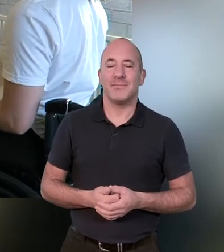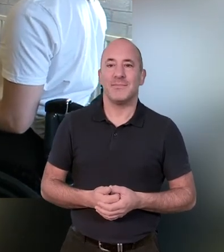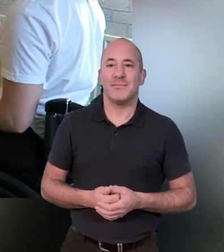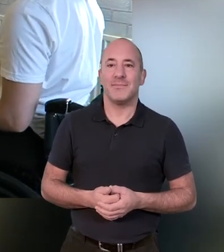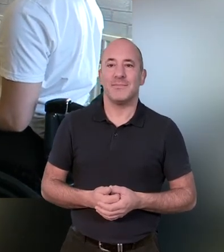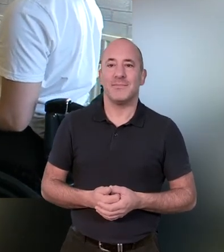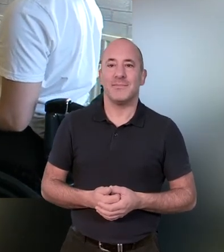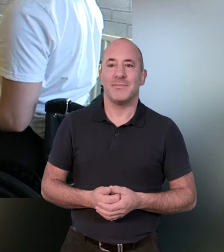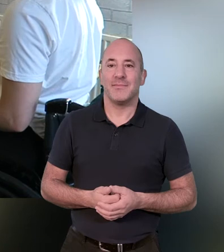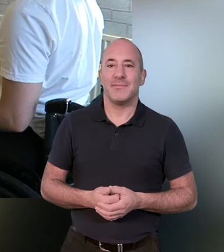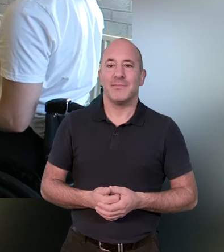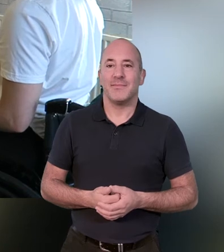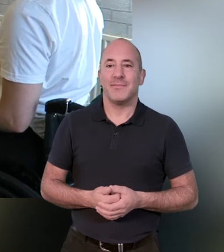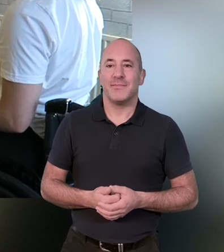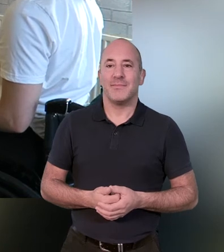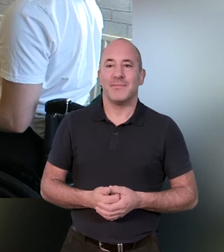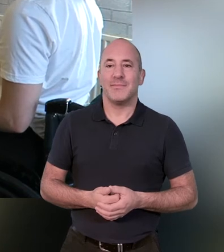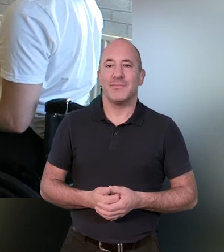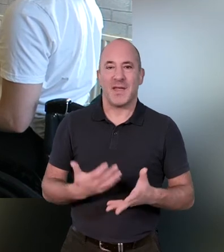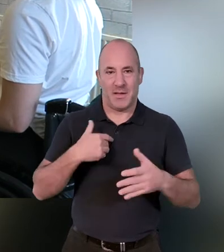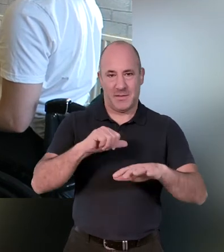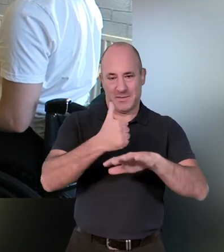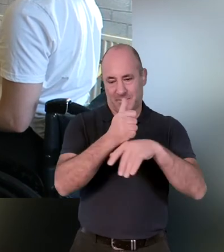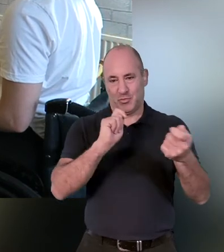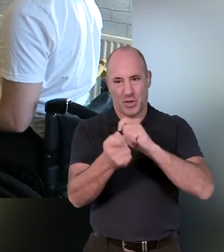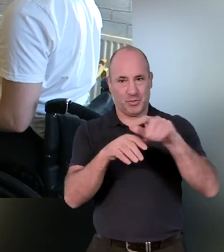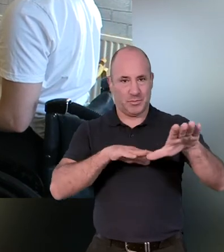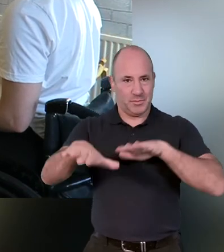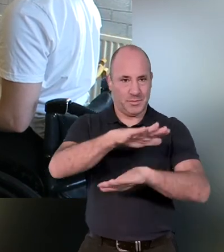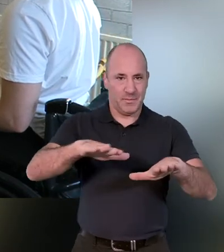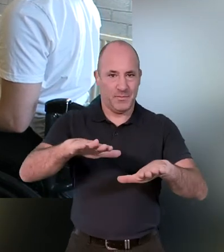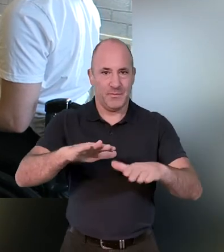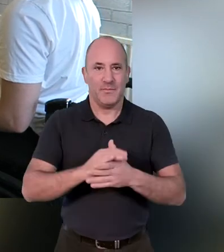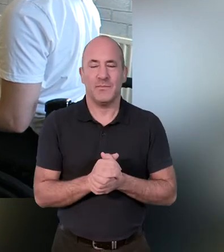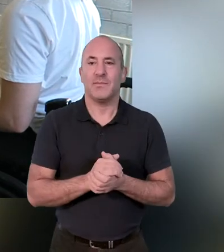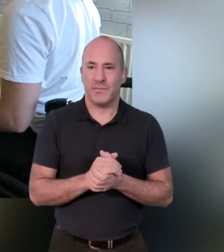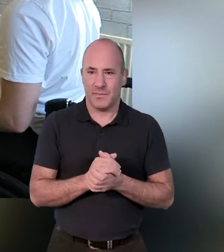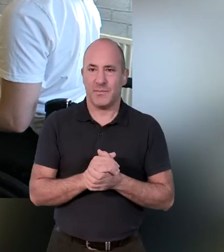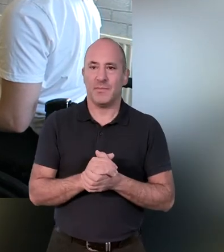So, slight change of setup.